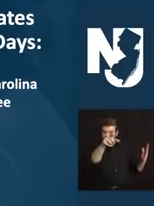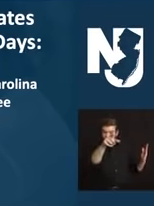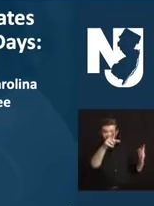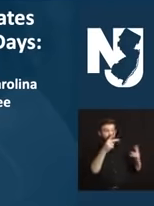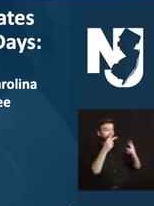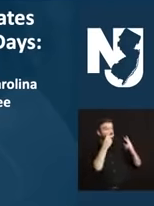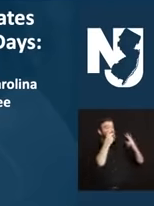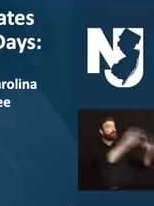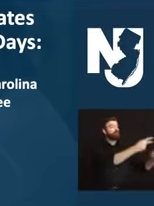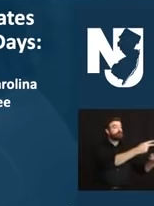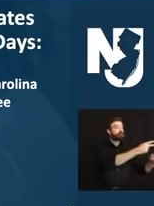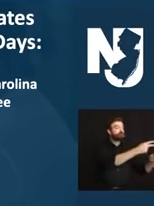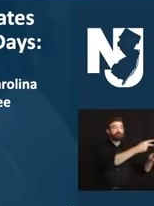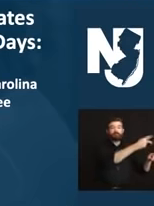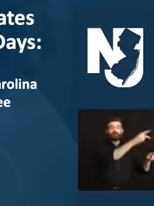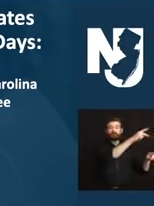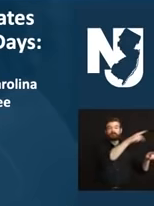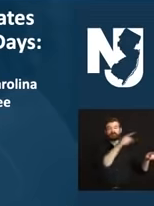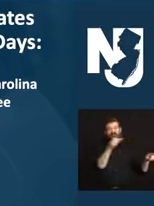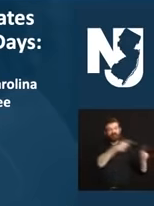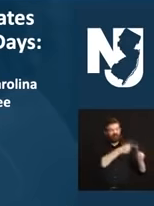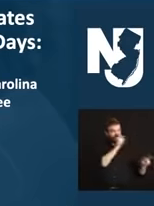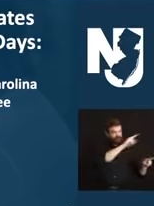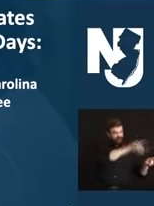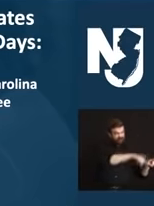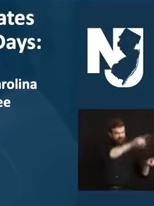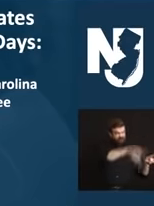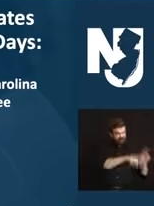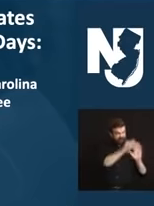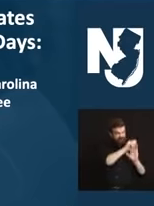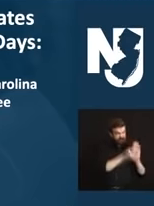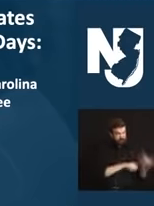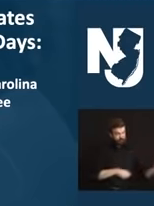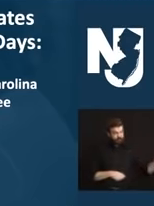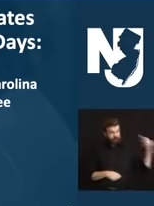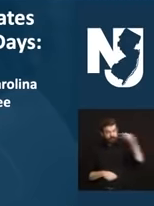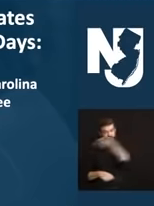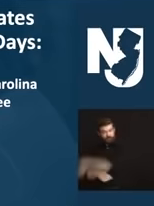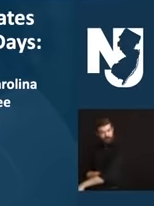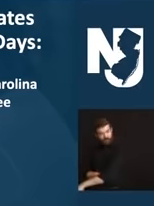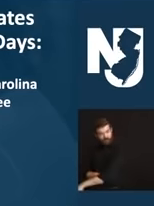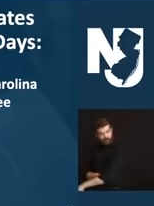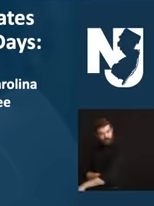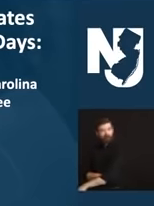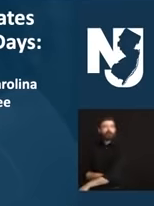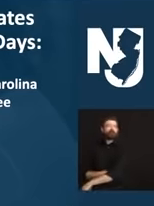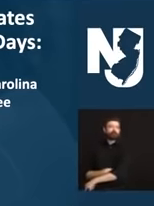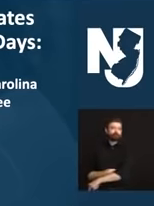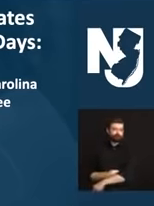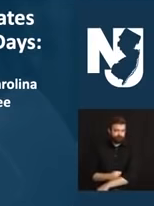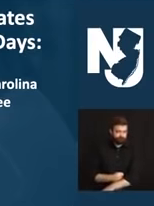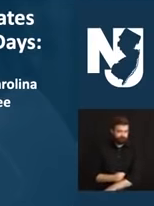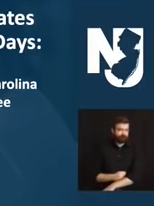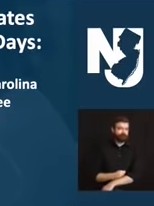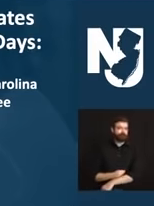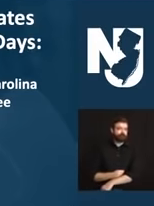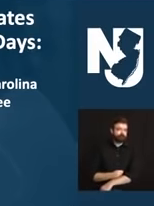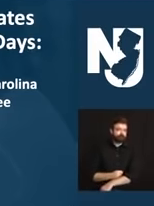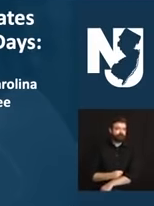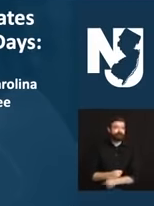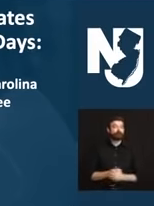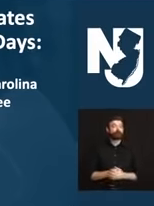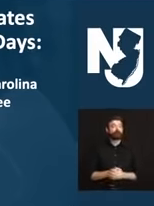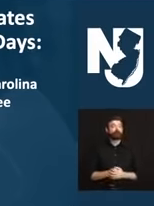14-day self-quarantine period. These are states which currently have a positivity spot test rate higher